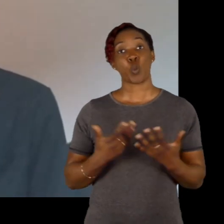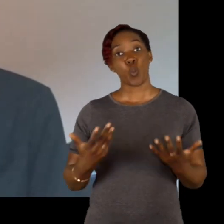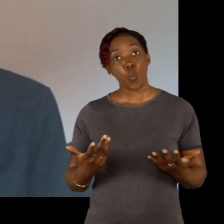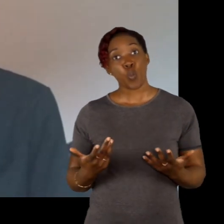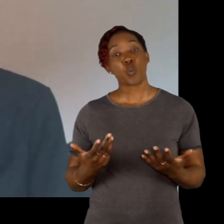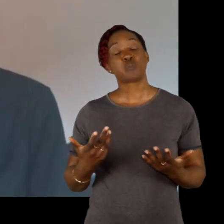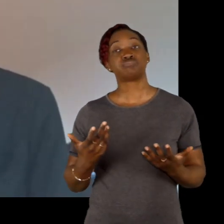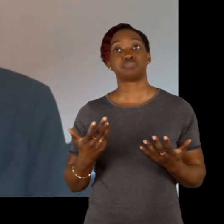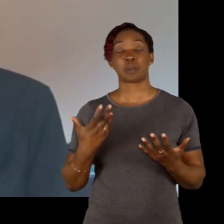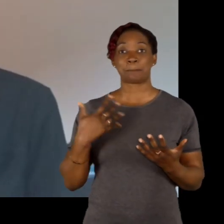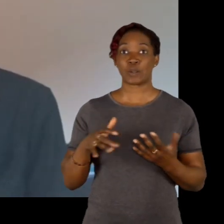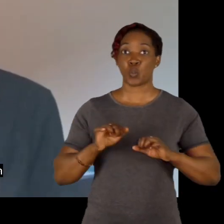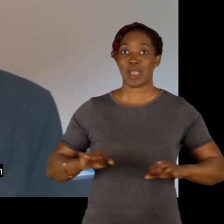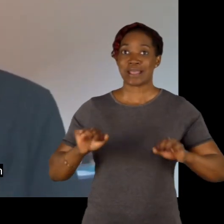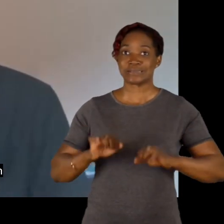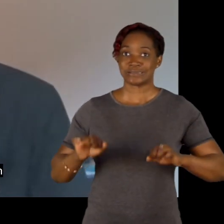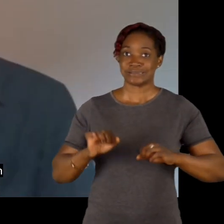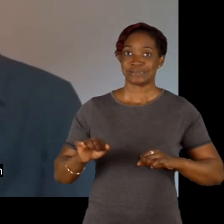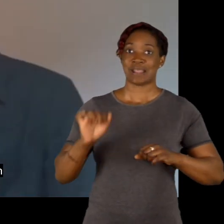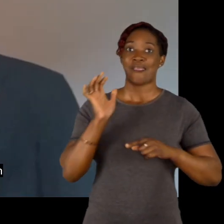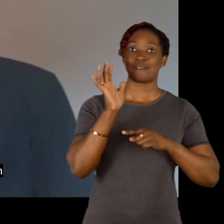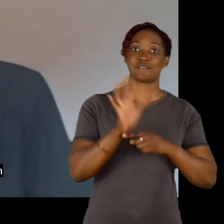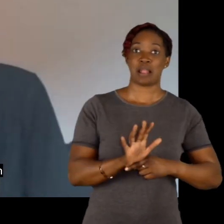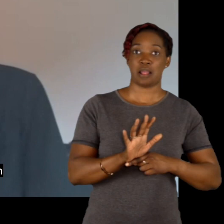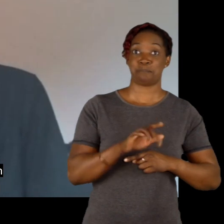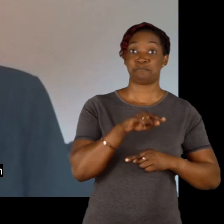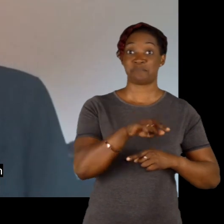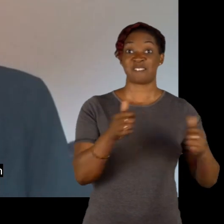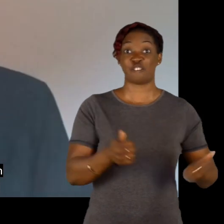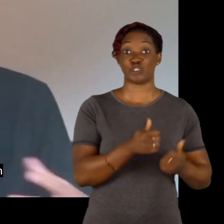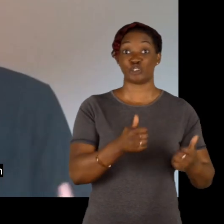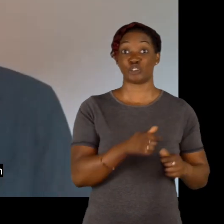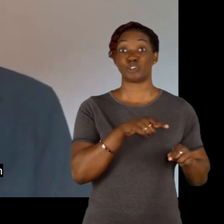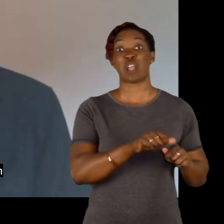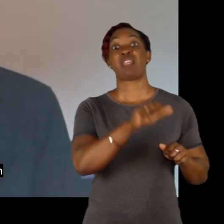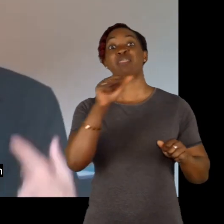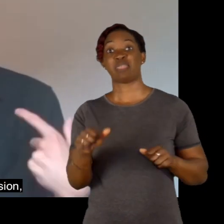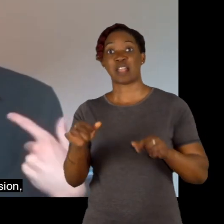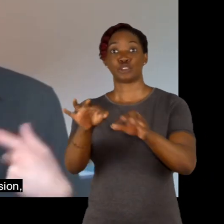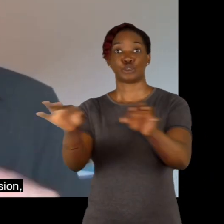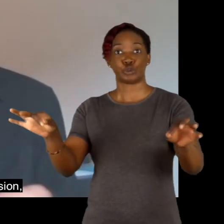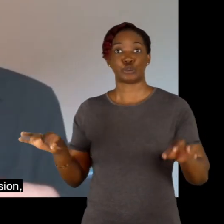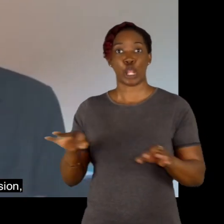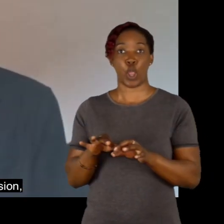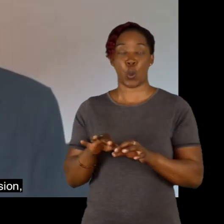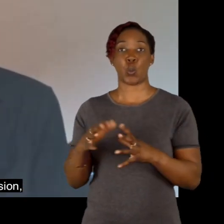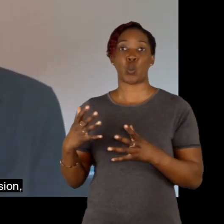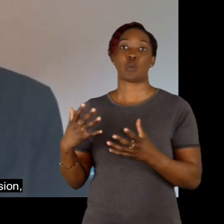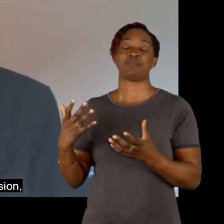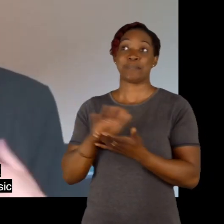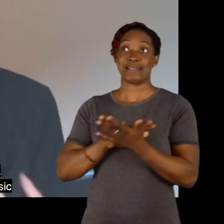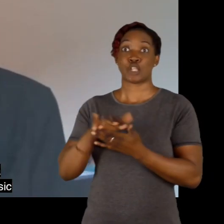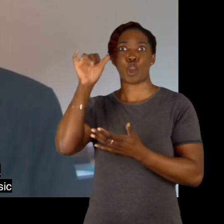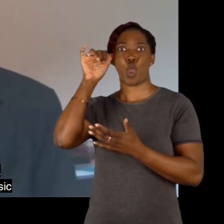And yeah, alternatively, I've also waited until the film was at the picture lock edit before recording the studio